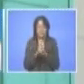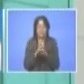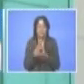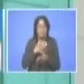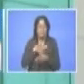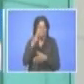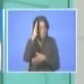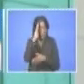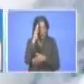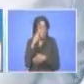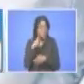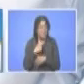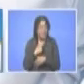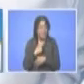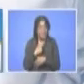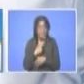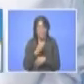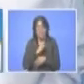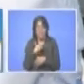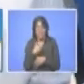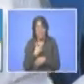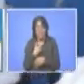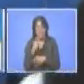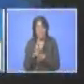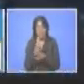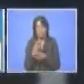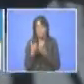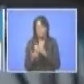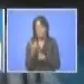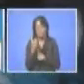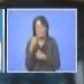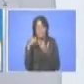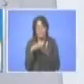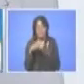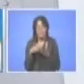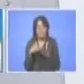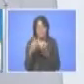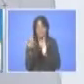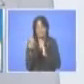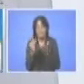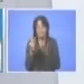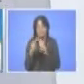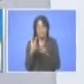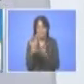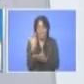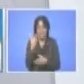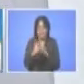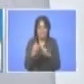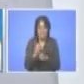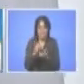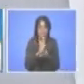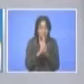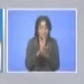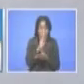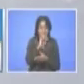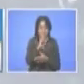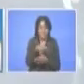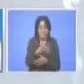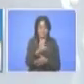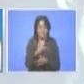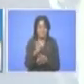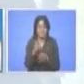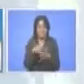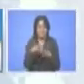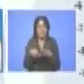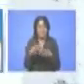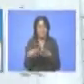use the morning to study. Overall, when compared to last year, Principal Sheena Duncombe says the school's BJC results rose by